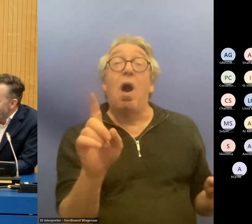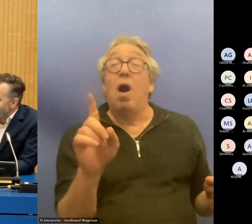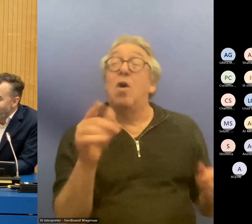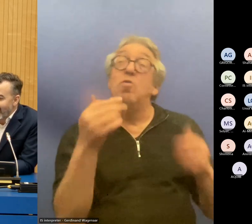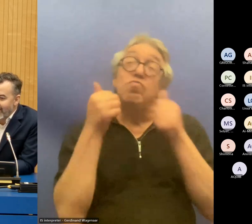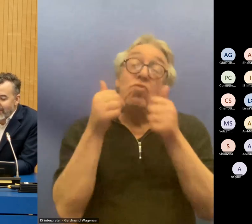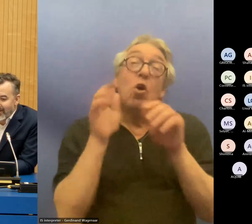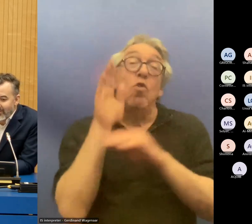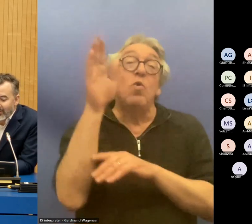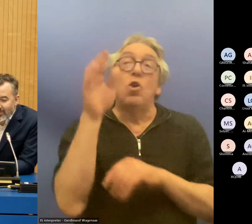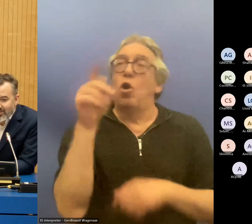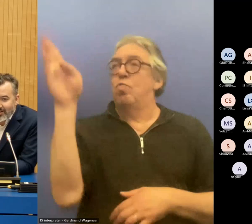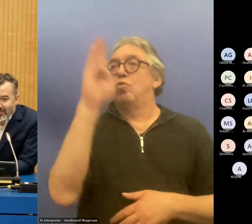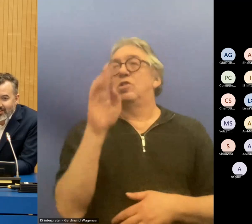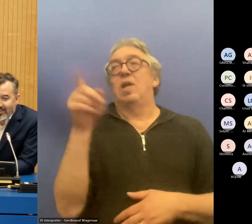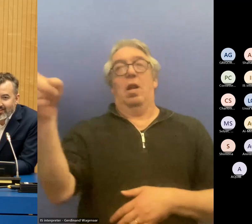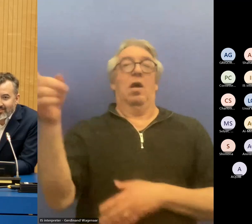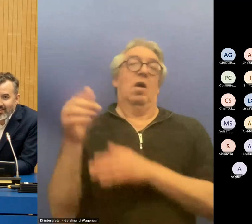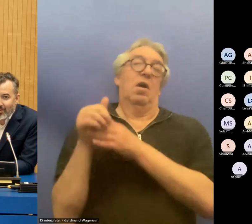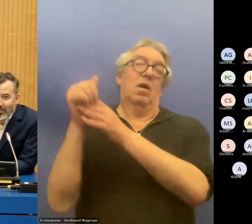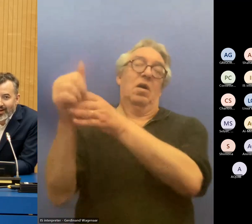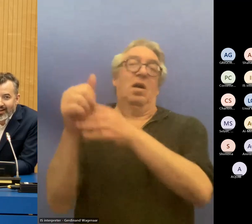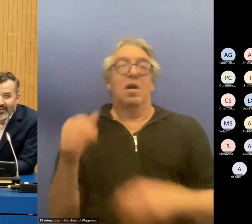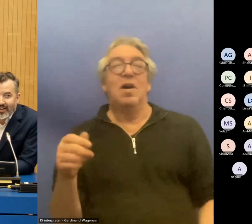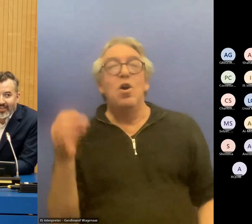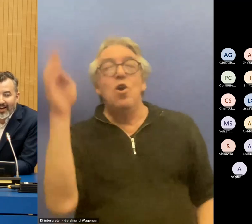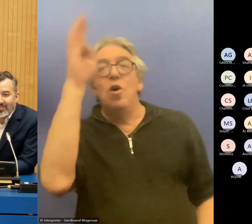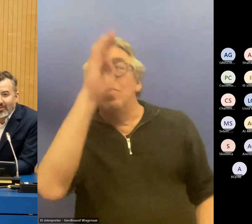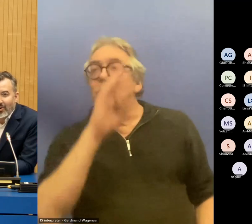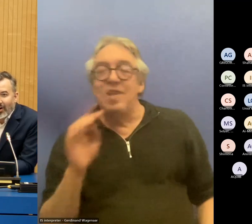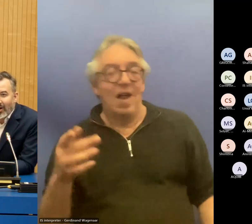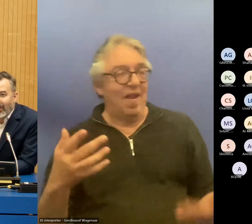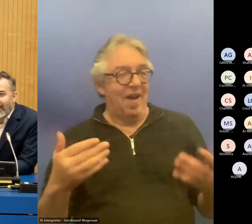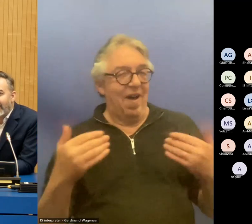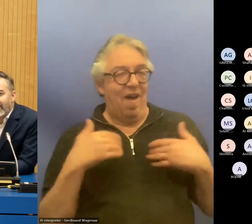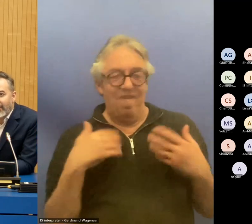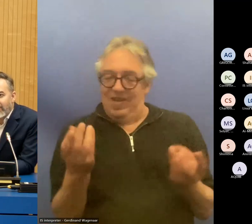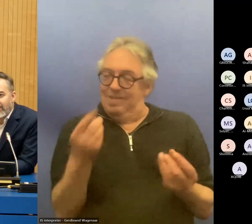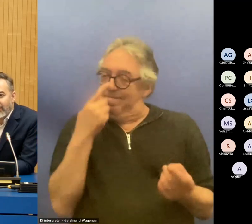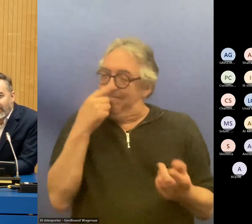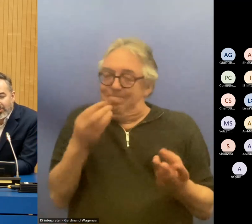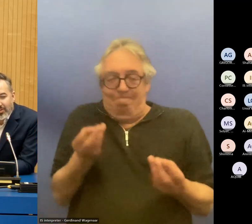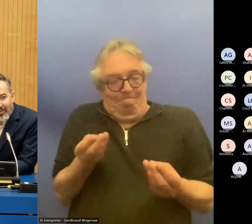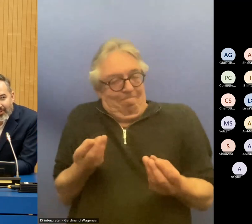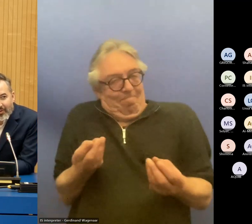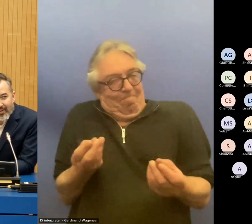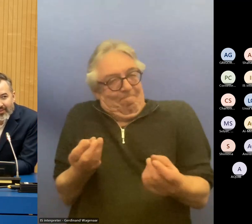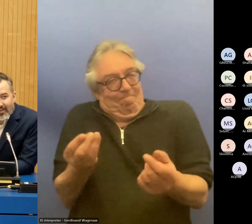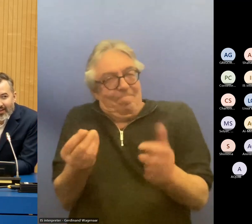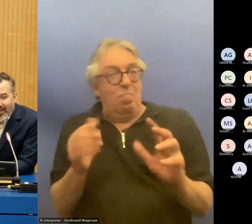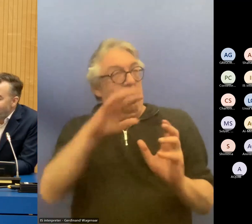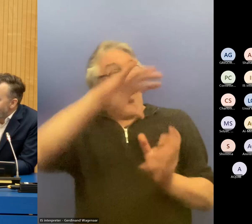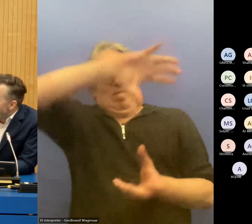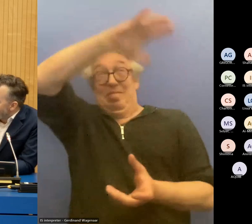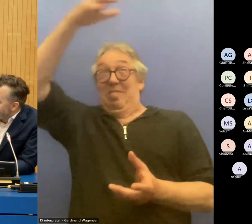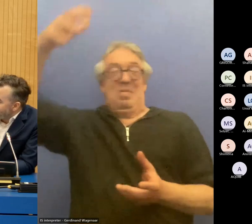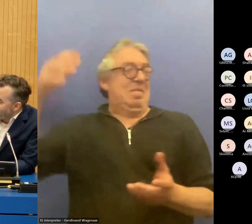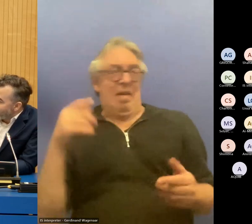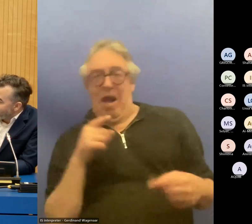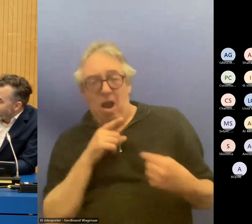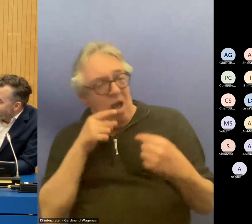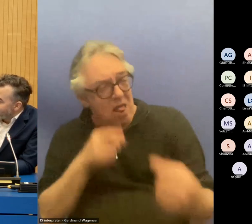in your hands because you are championing things in a way that a lot of other countries still are struggling with. And I